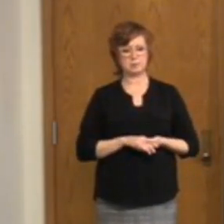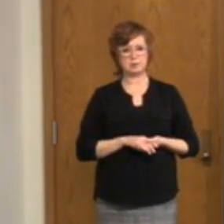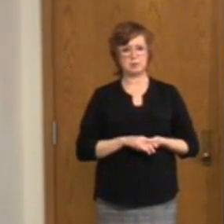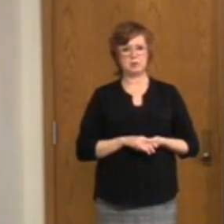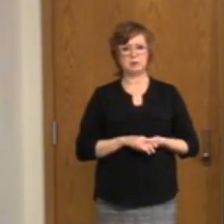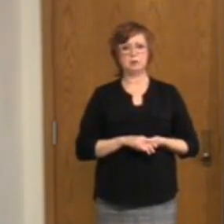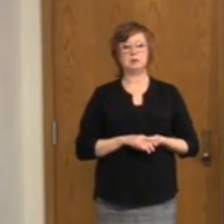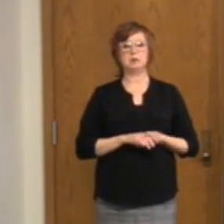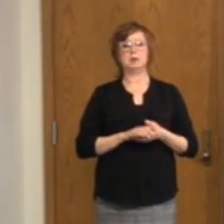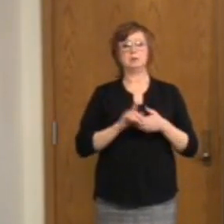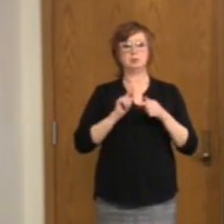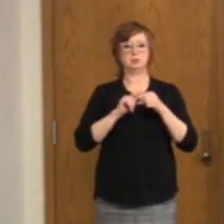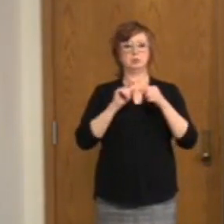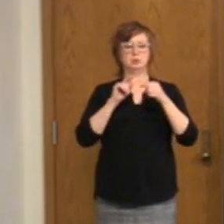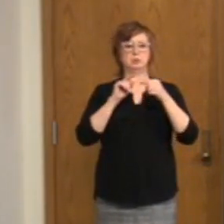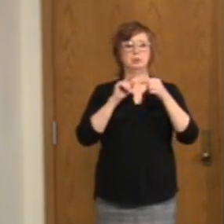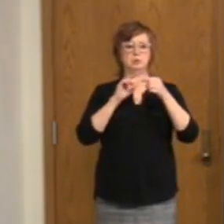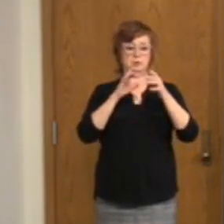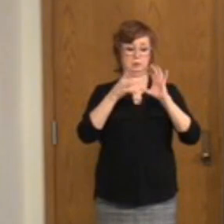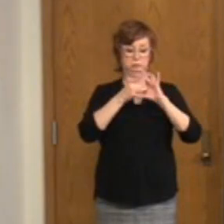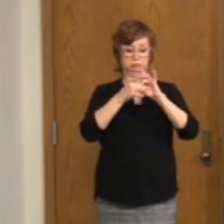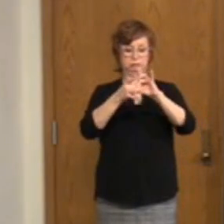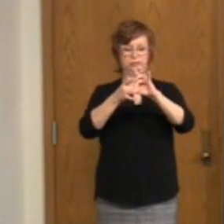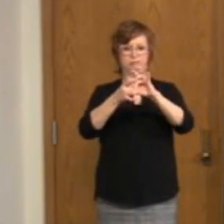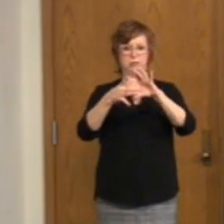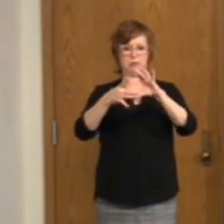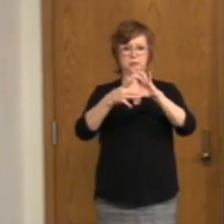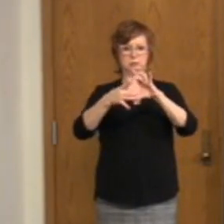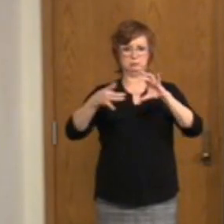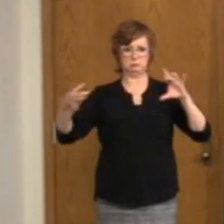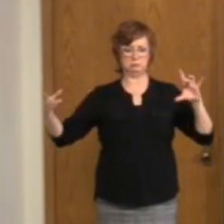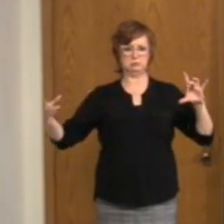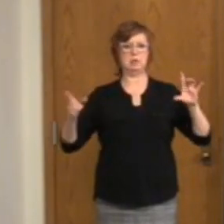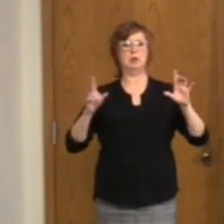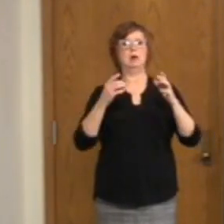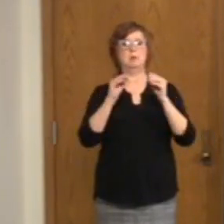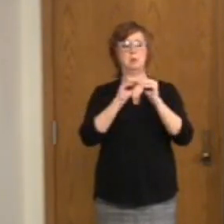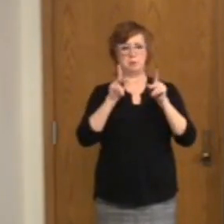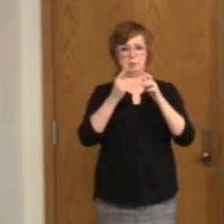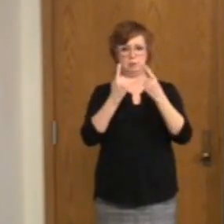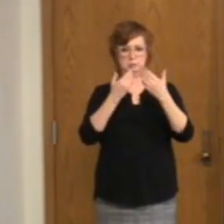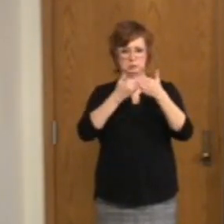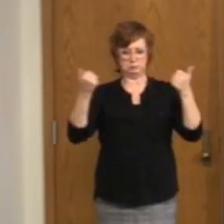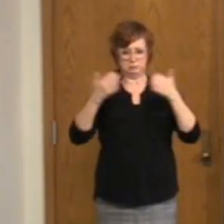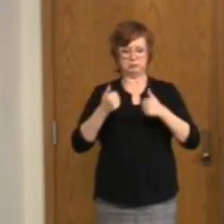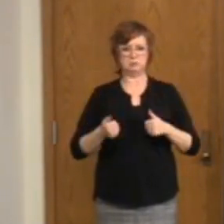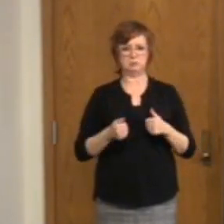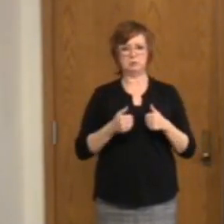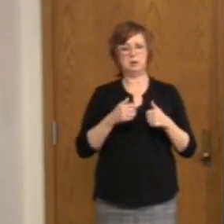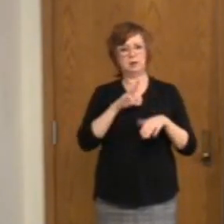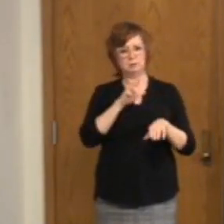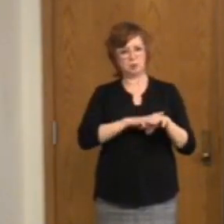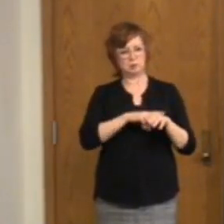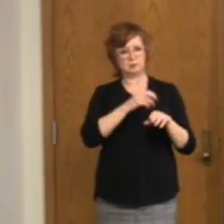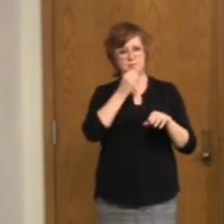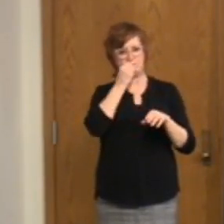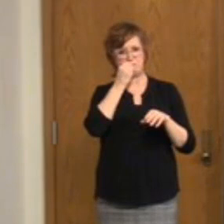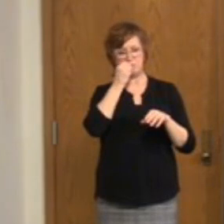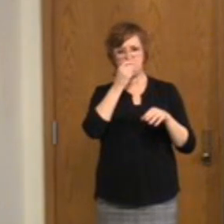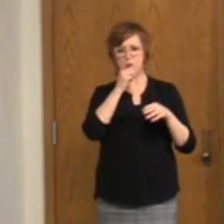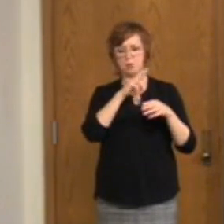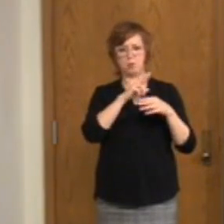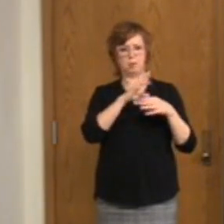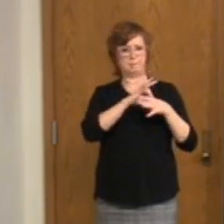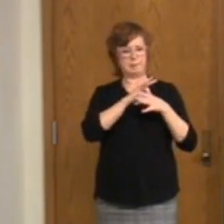hence break the chain of transmission. And obviously in any manufacturing industry, including meat processing, it's very challenging because there's supply